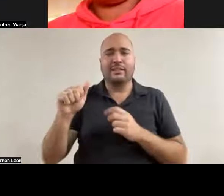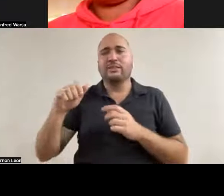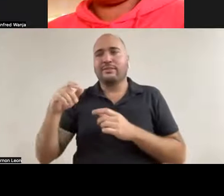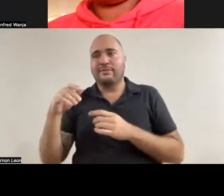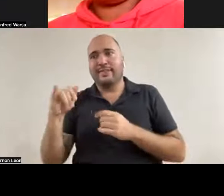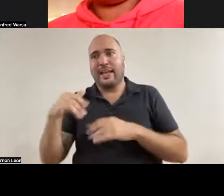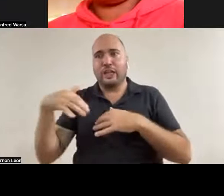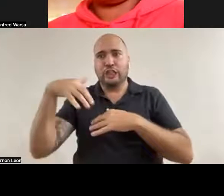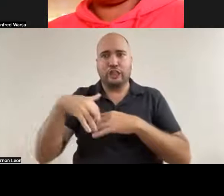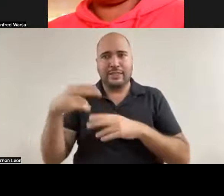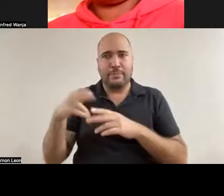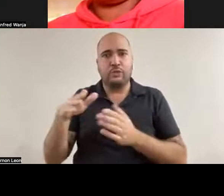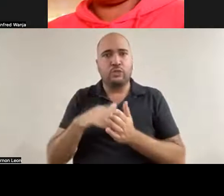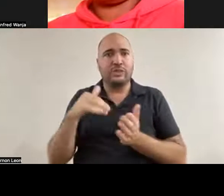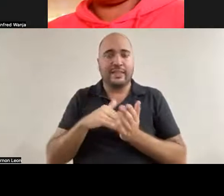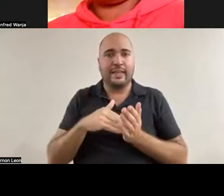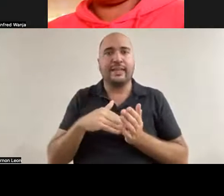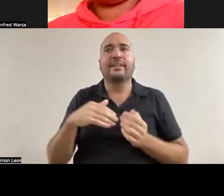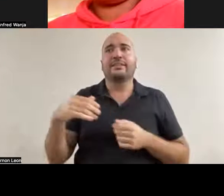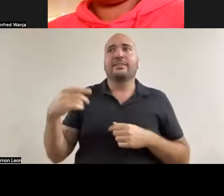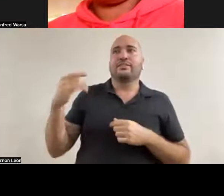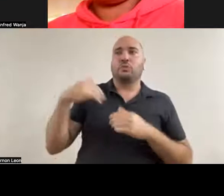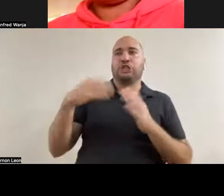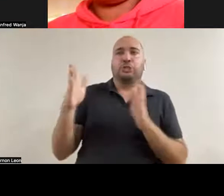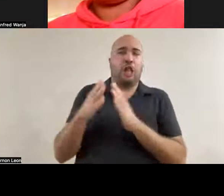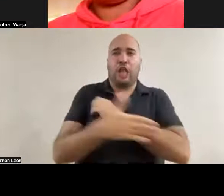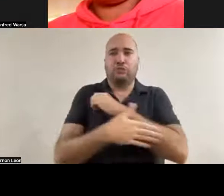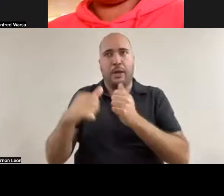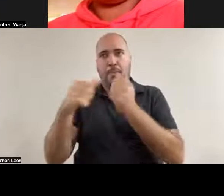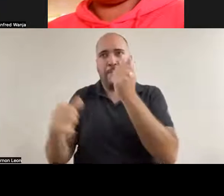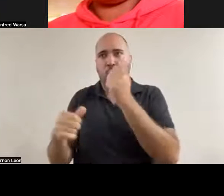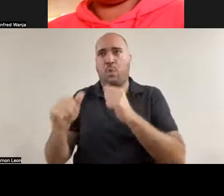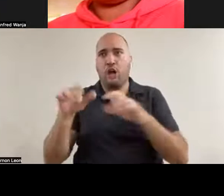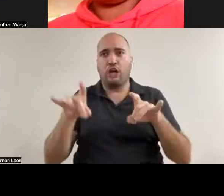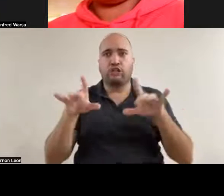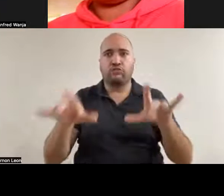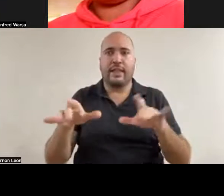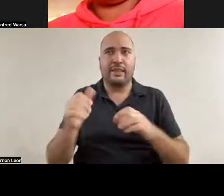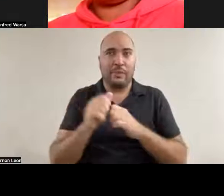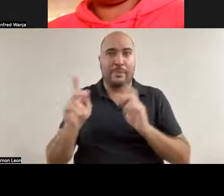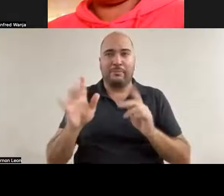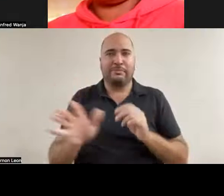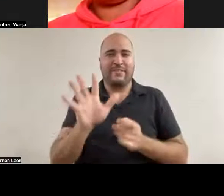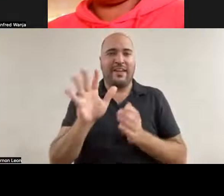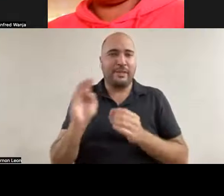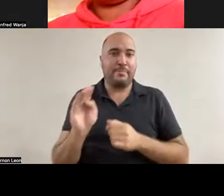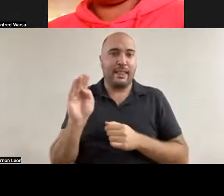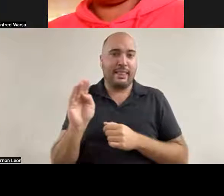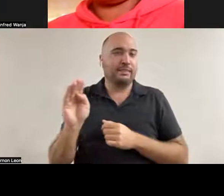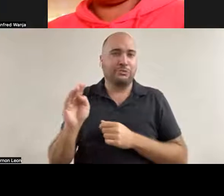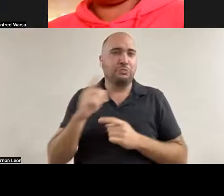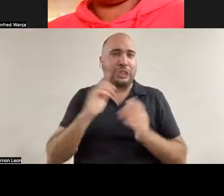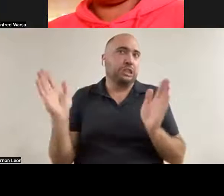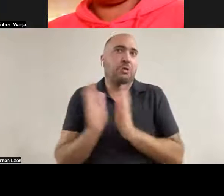world, kind of just below Australia, with a population of about 5 million. So pretty small in the scheme of